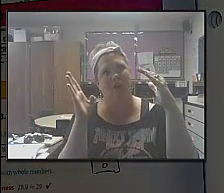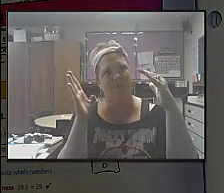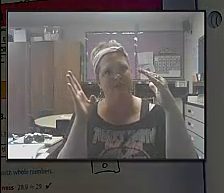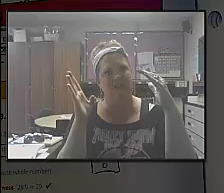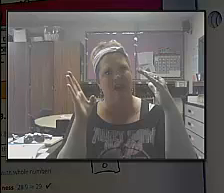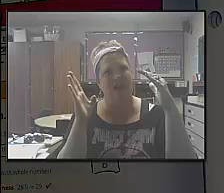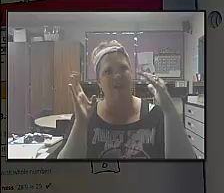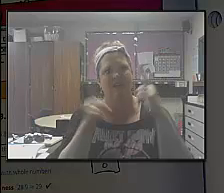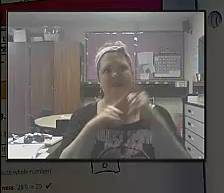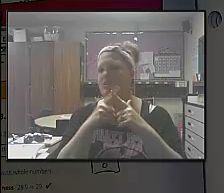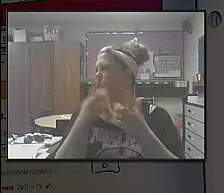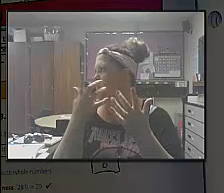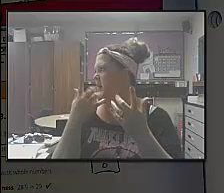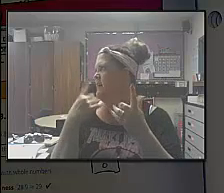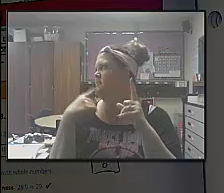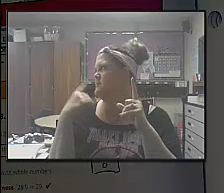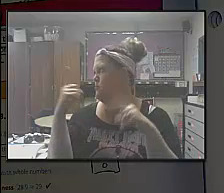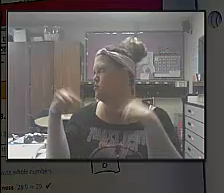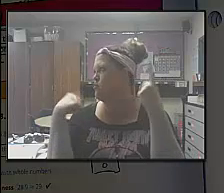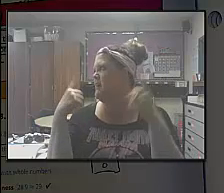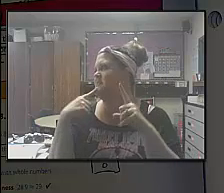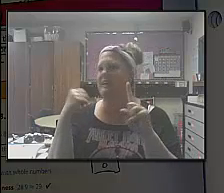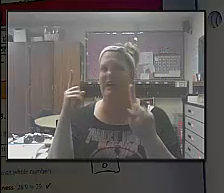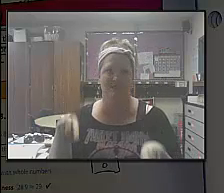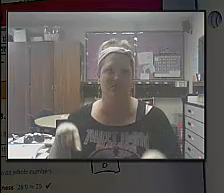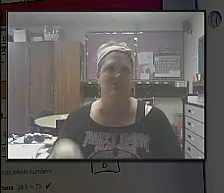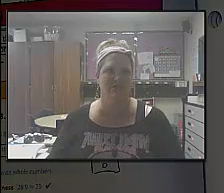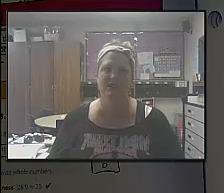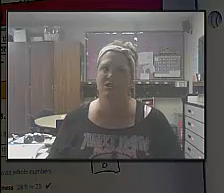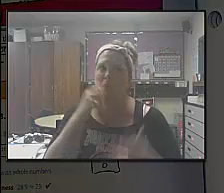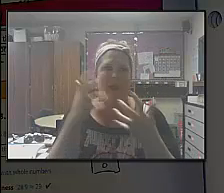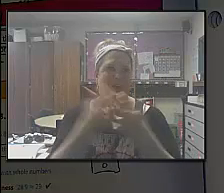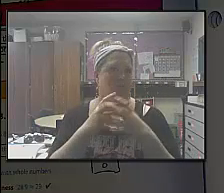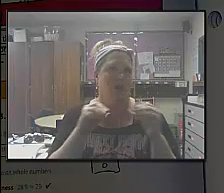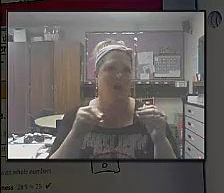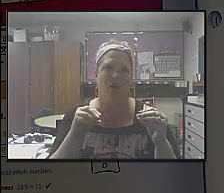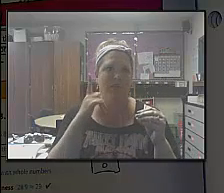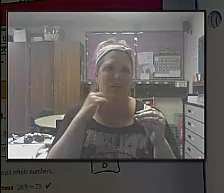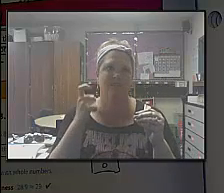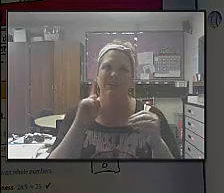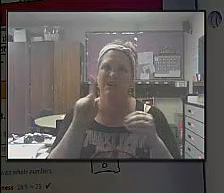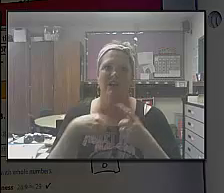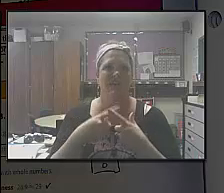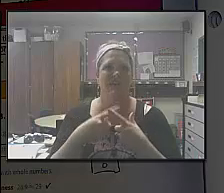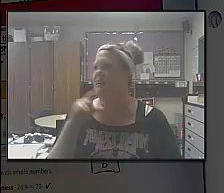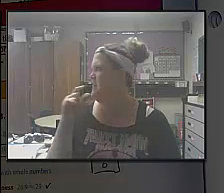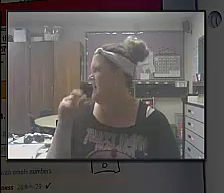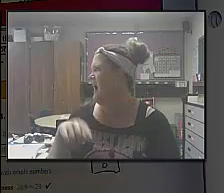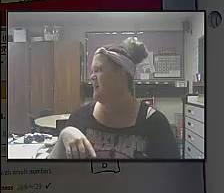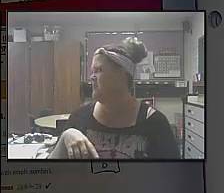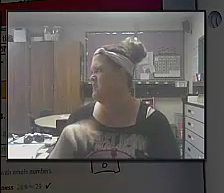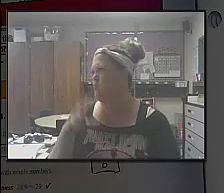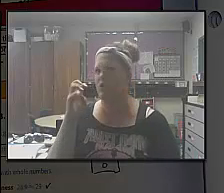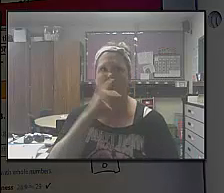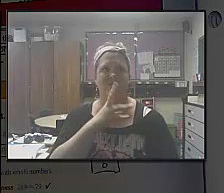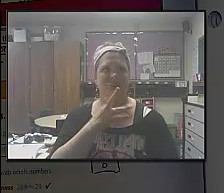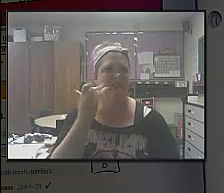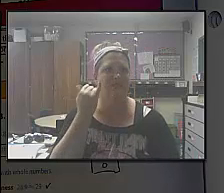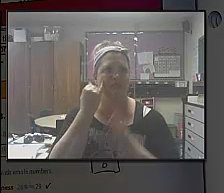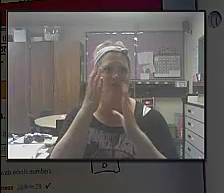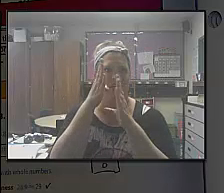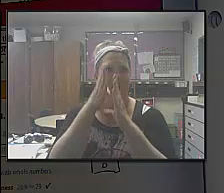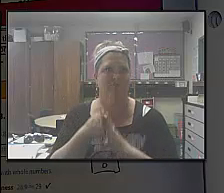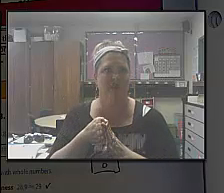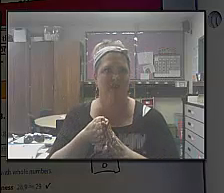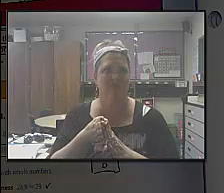like all misaligned, then you might get some crazy answers that don't match up at all. Because they get weird things.